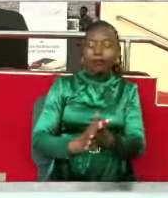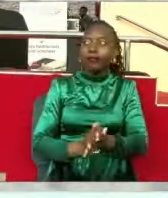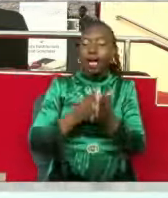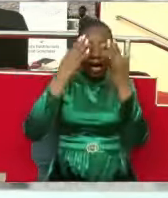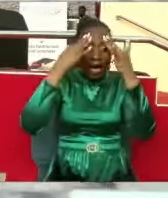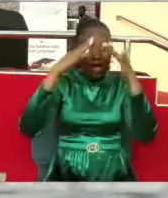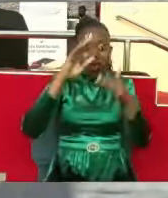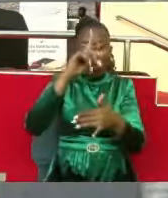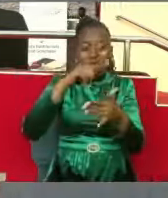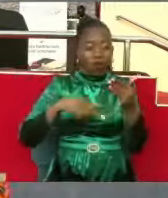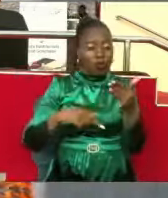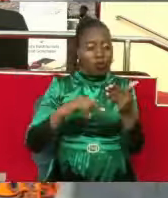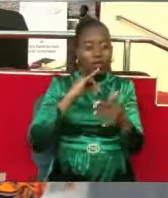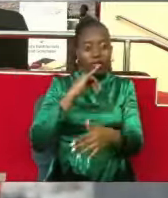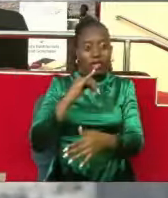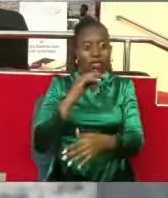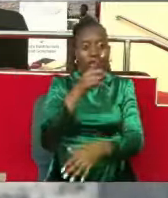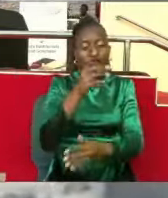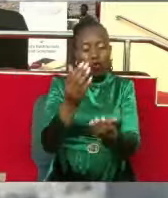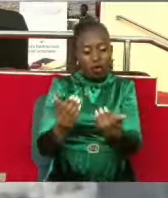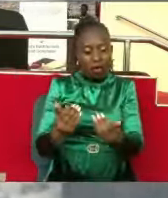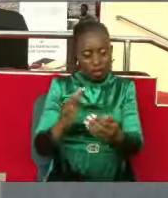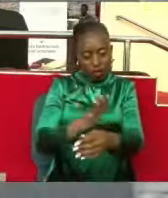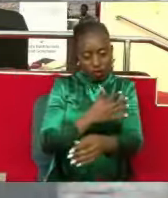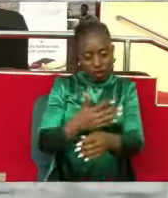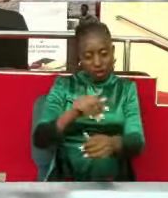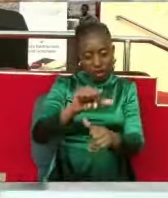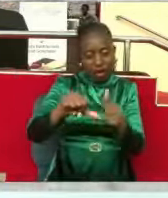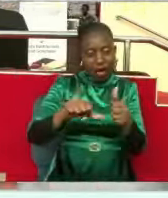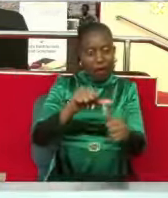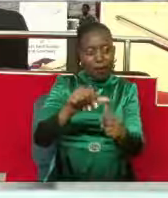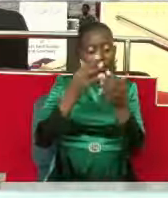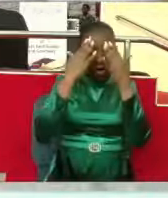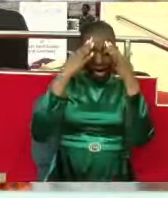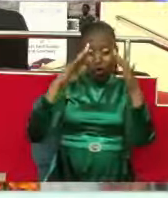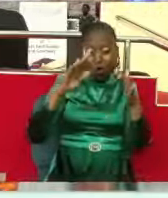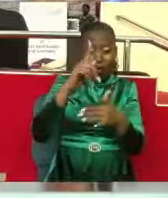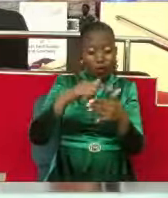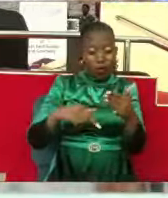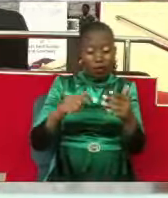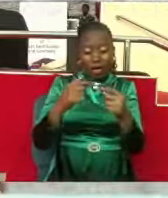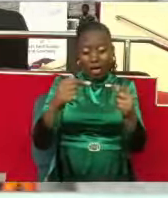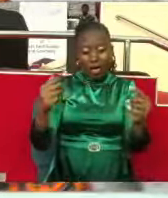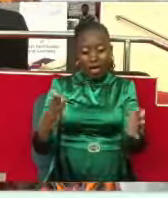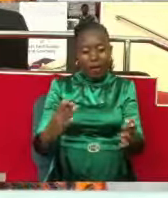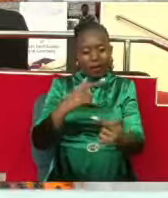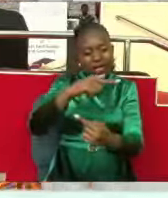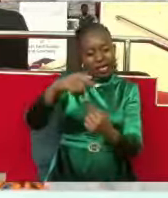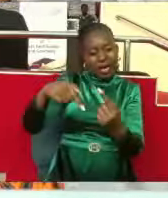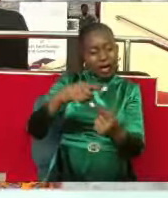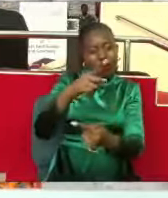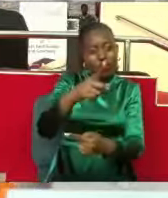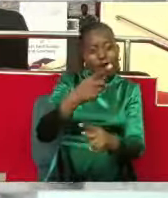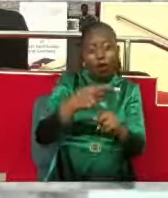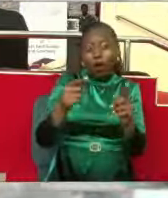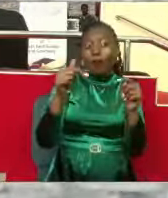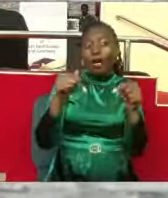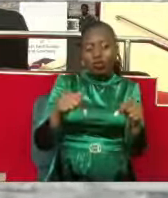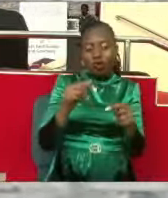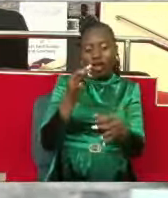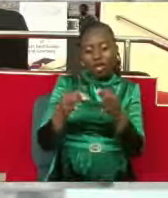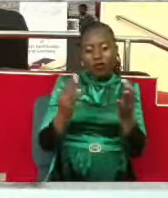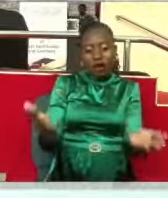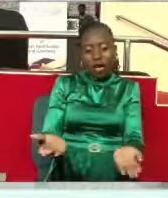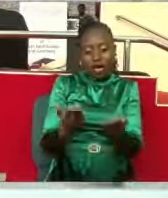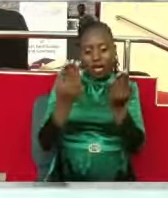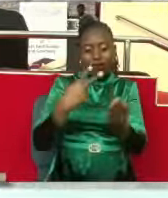it is that you need to sing about. I don't know what enemy is around you, but today, if you can lift your voice